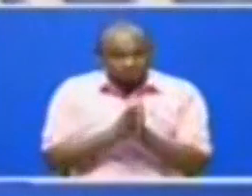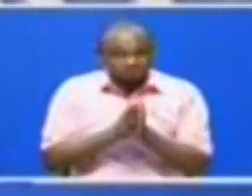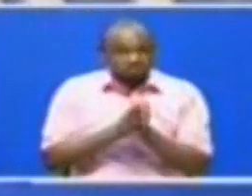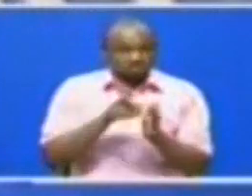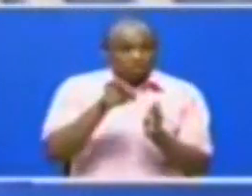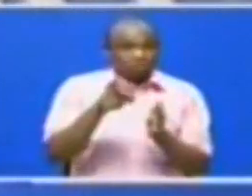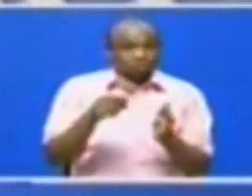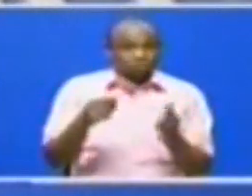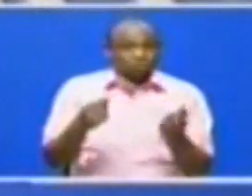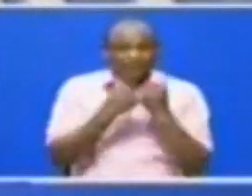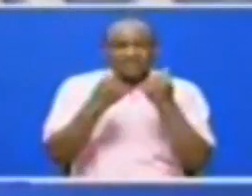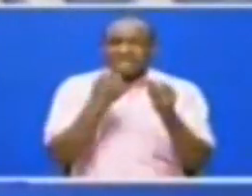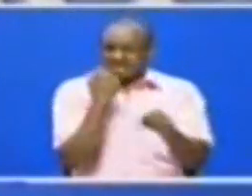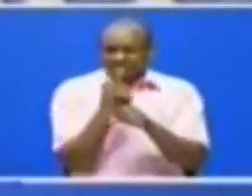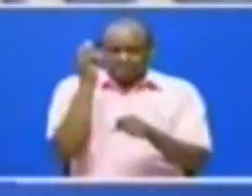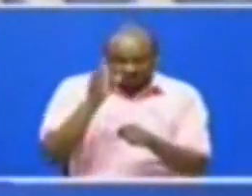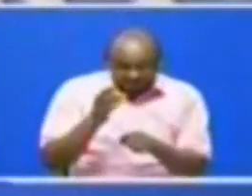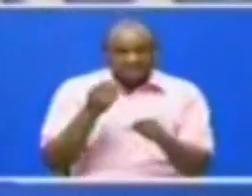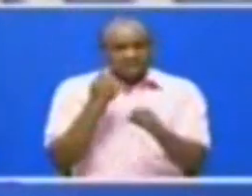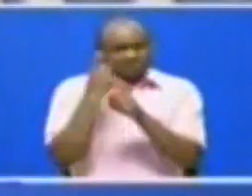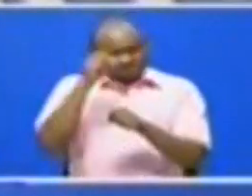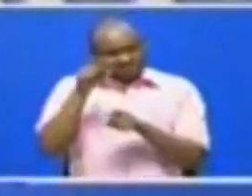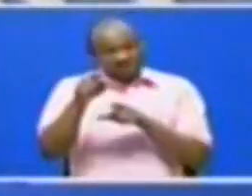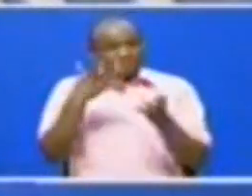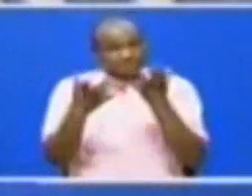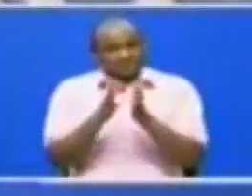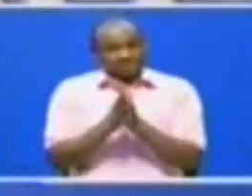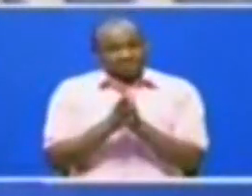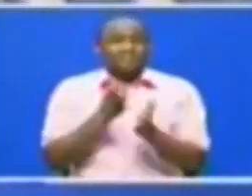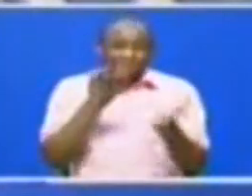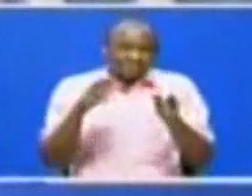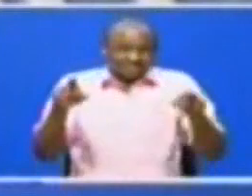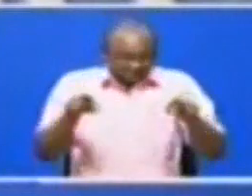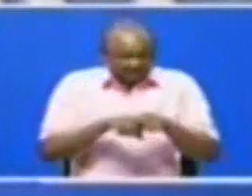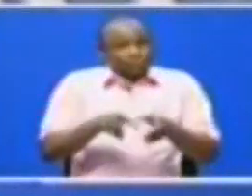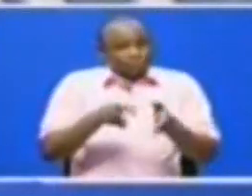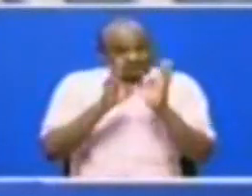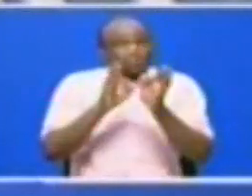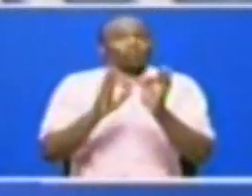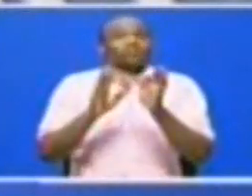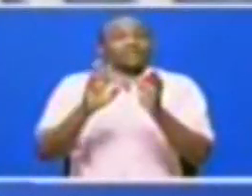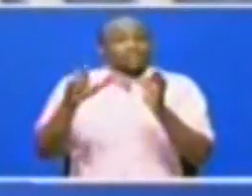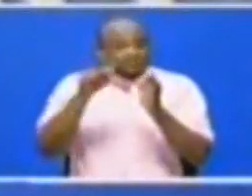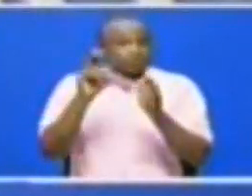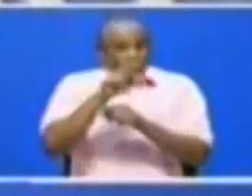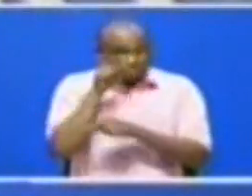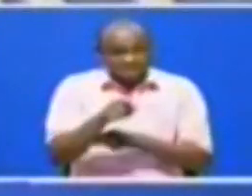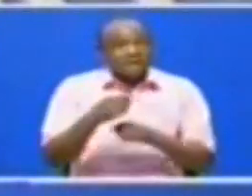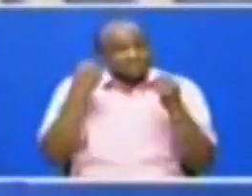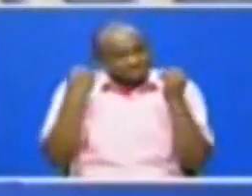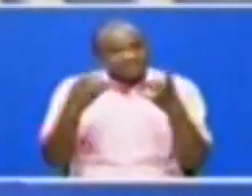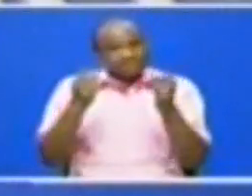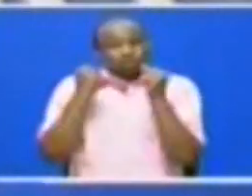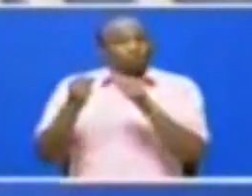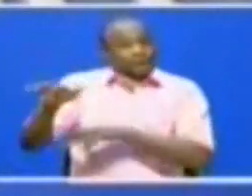margin of 11%, it is most likely that the same formula was applied in many of the